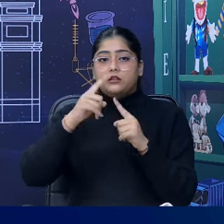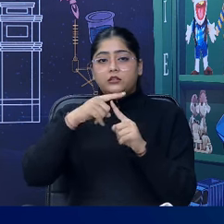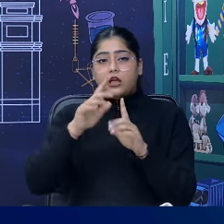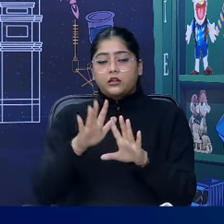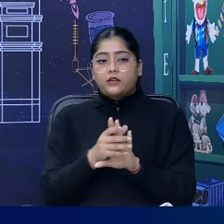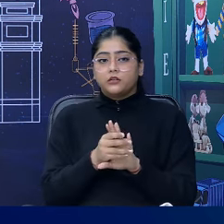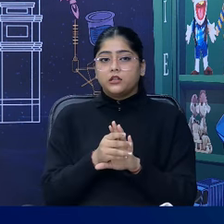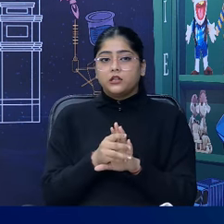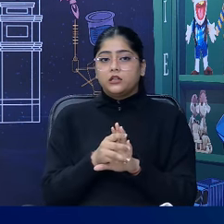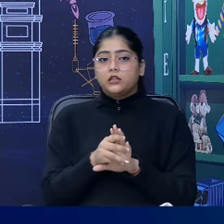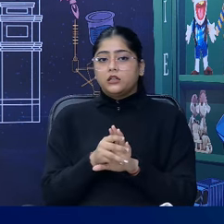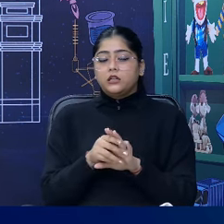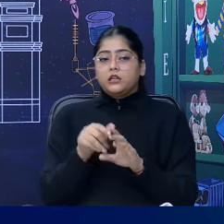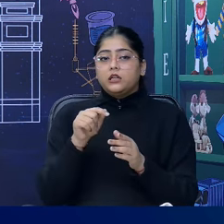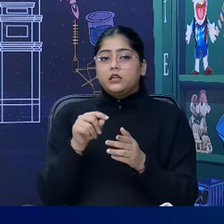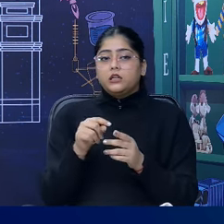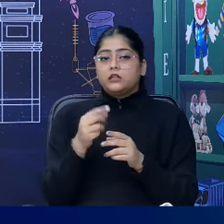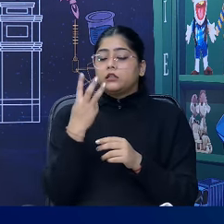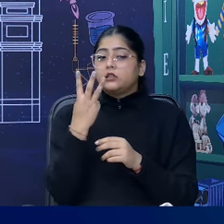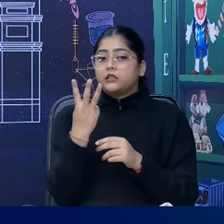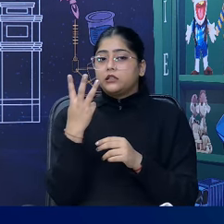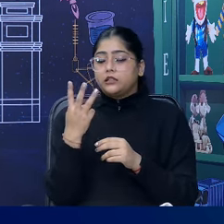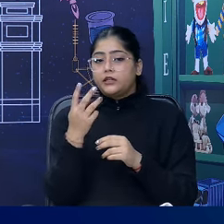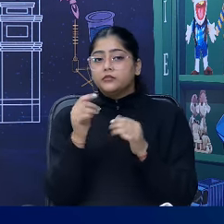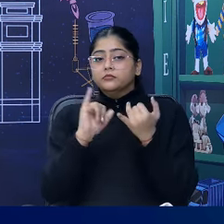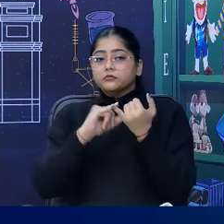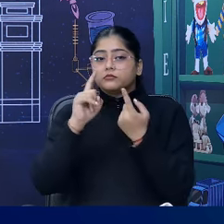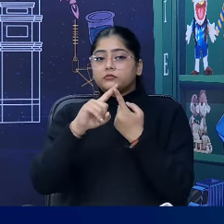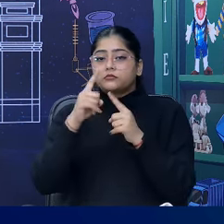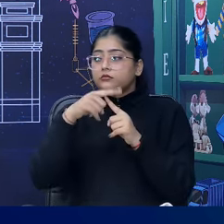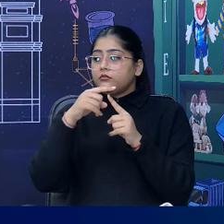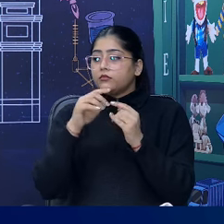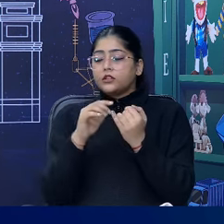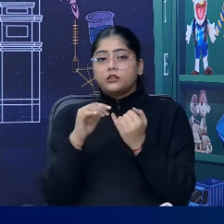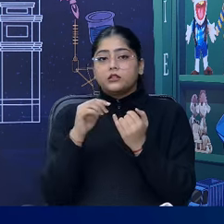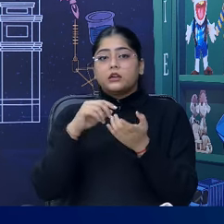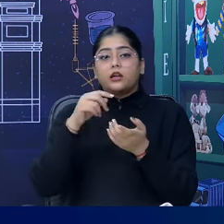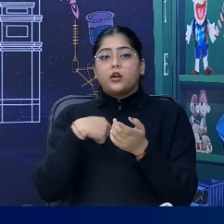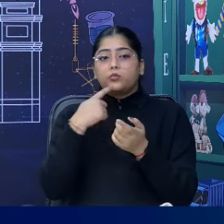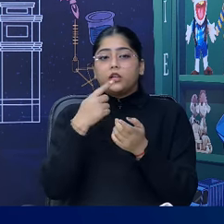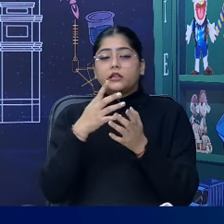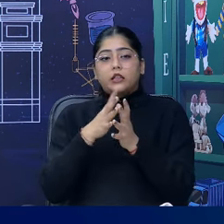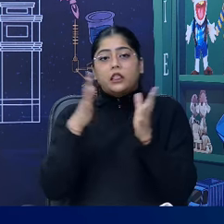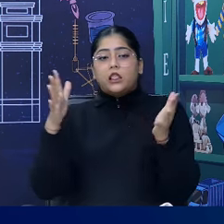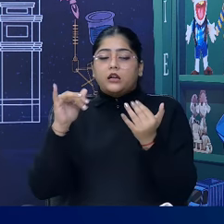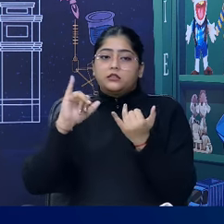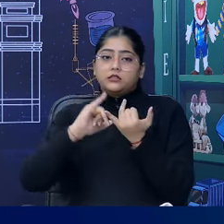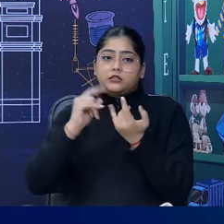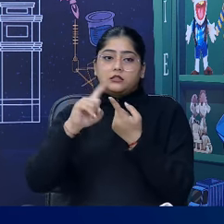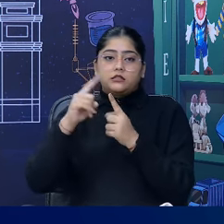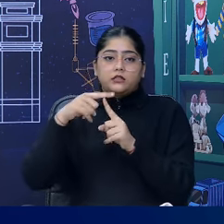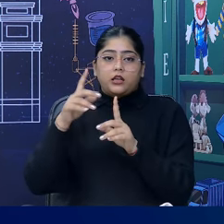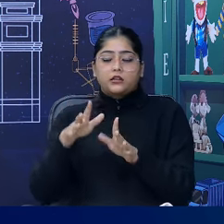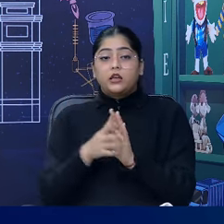taken, and these three sets are in the larger set. So here the set